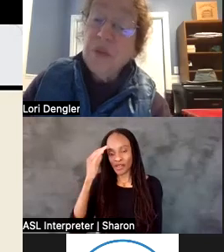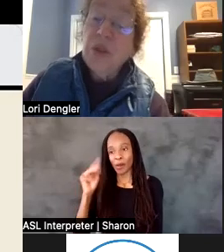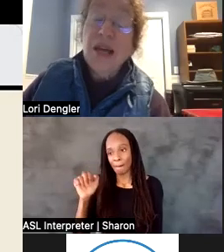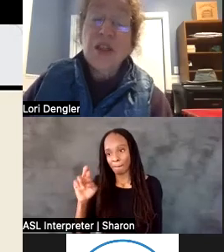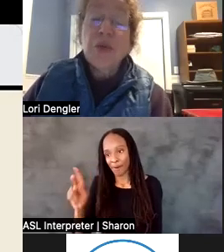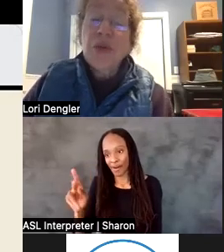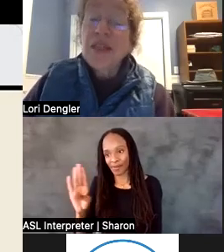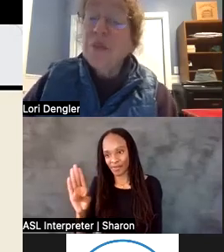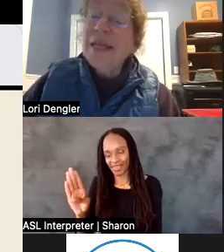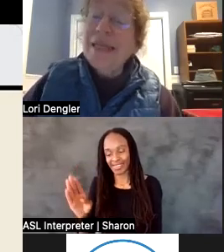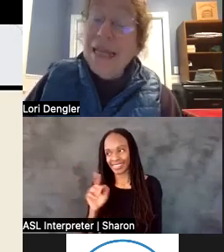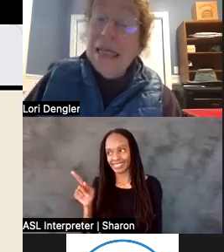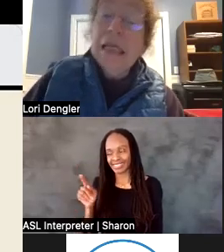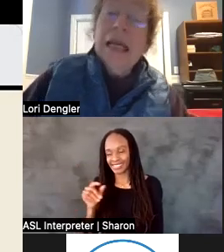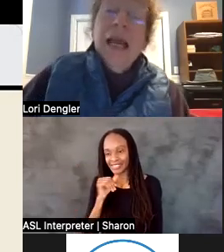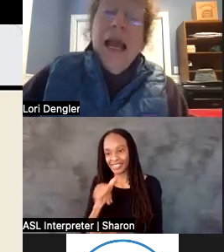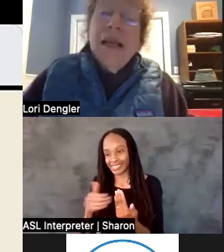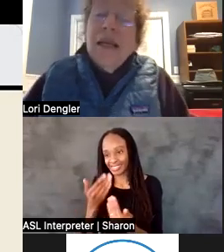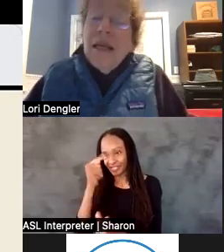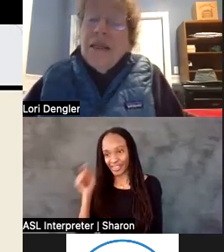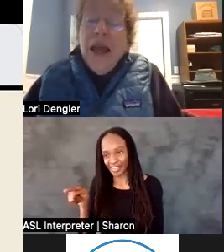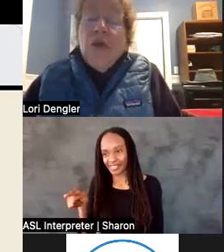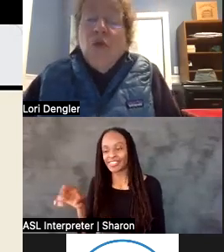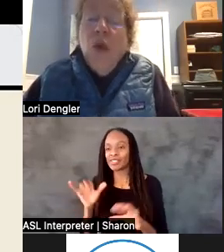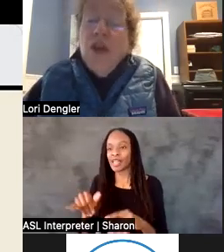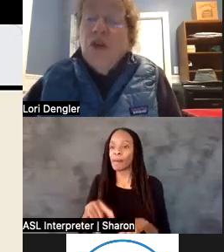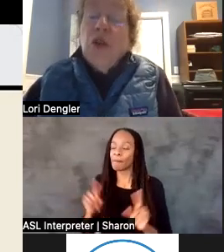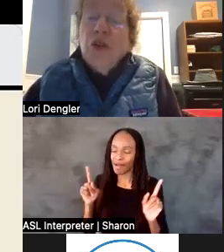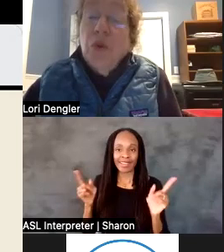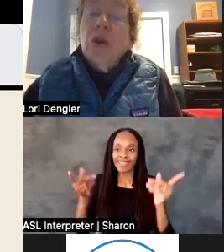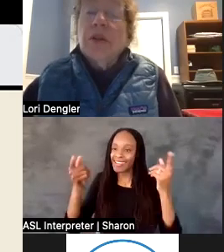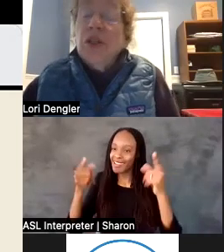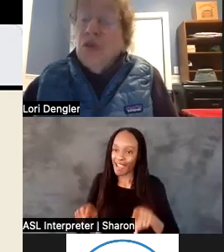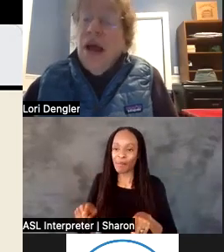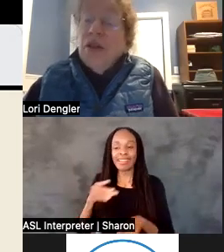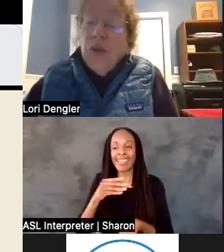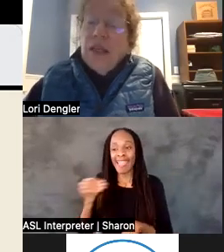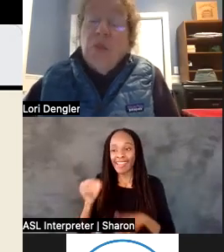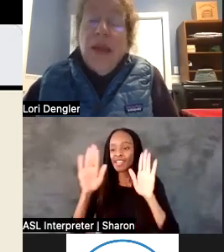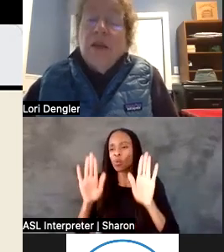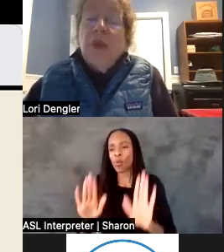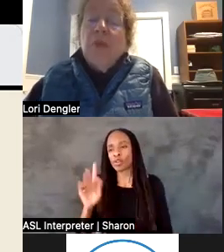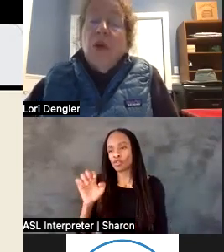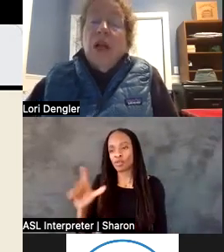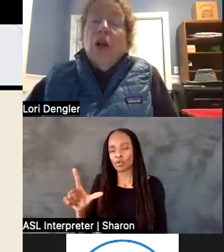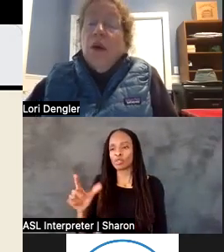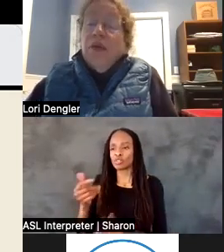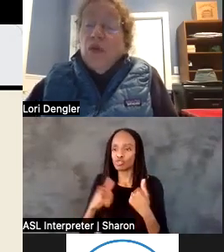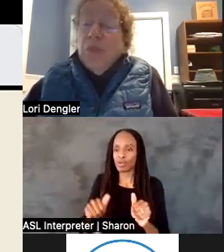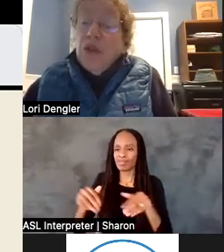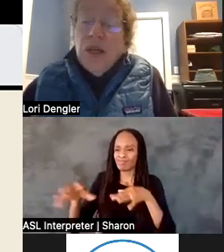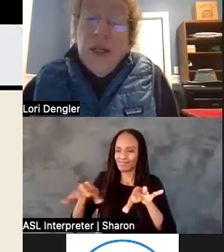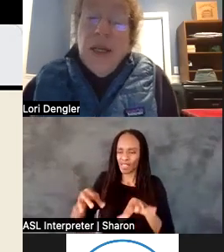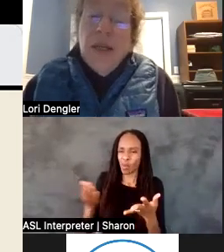Benthian to pull us through this, but he did. And it is a wonderful tool to try to explain to people what